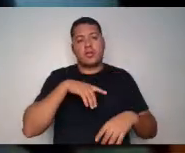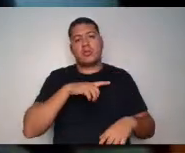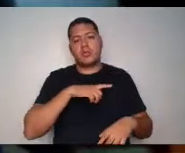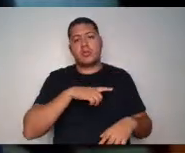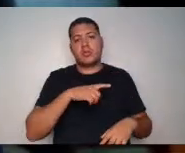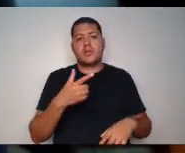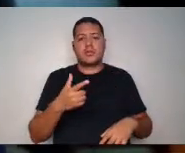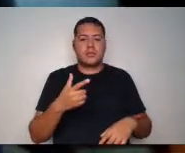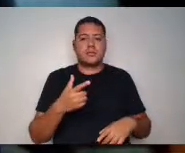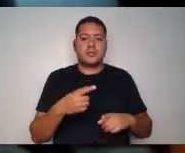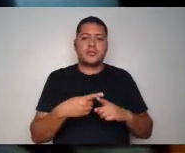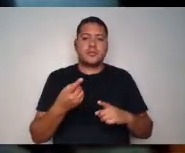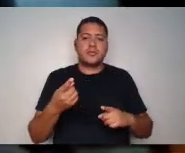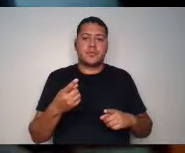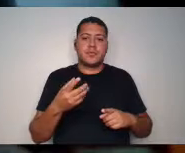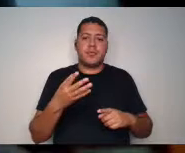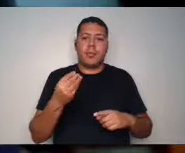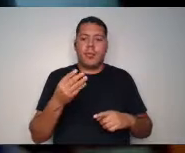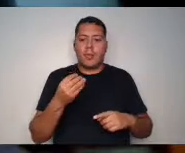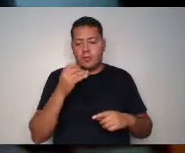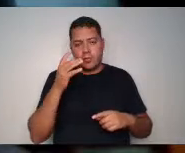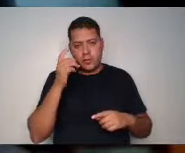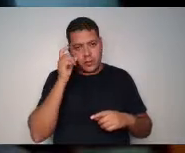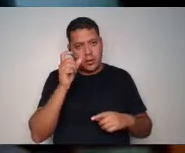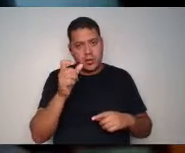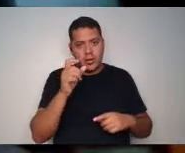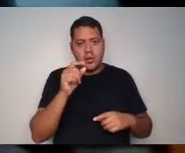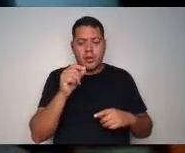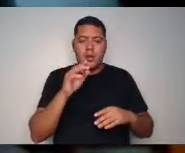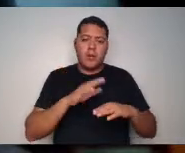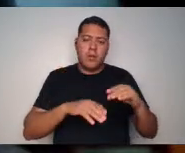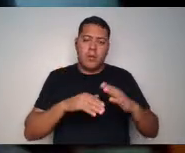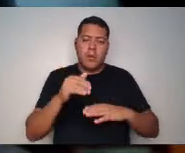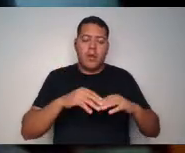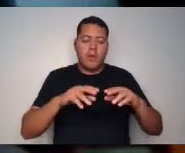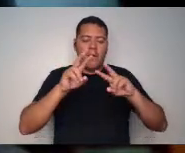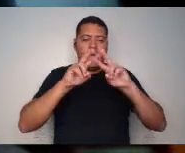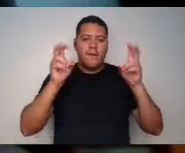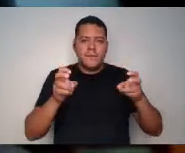conference for next week. It's going to be very interesting.